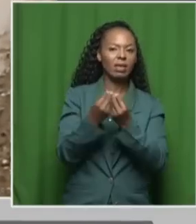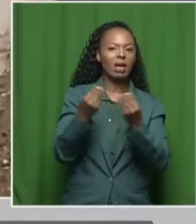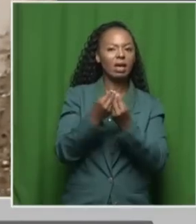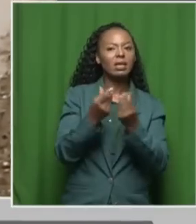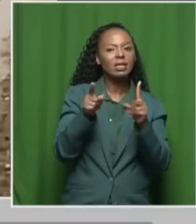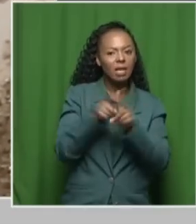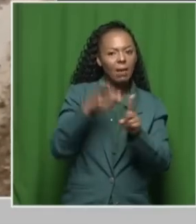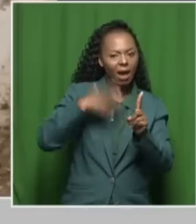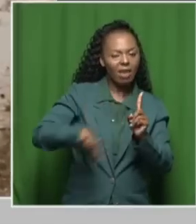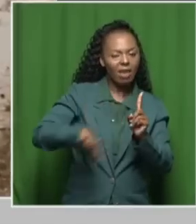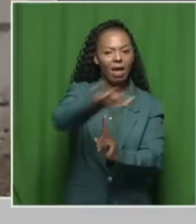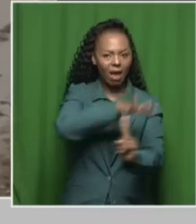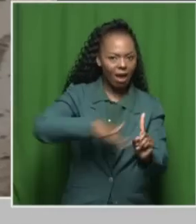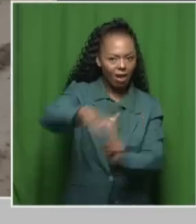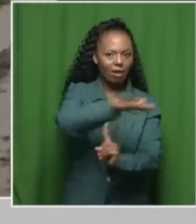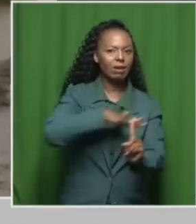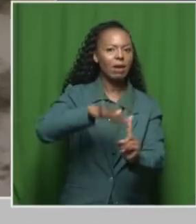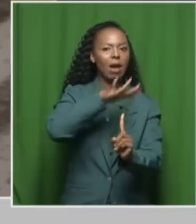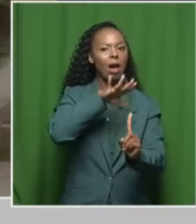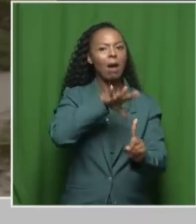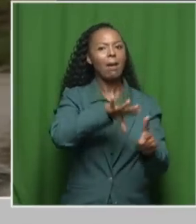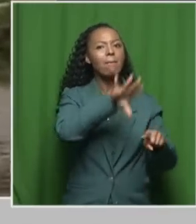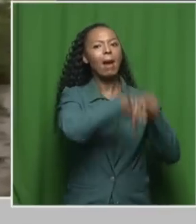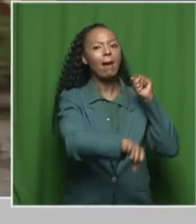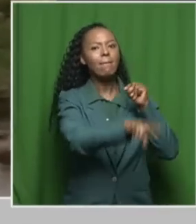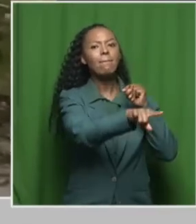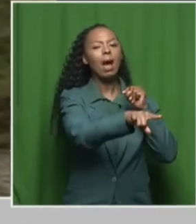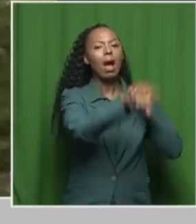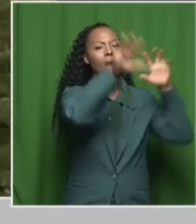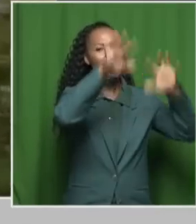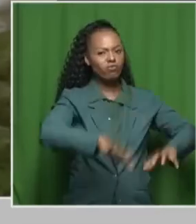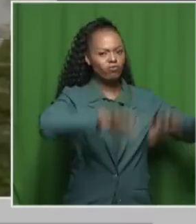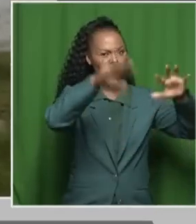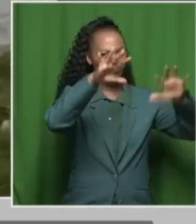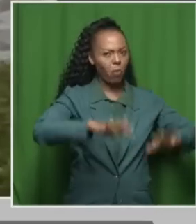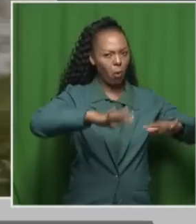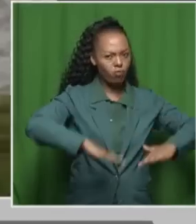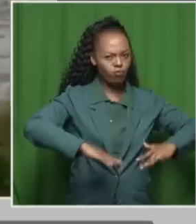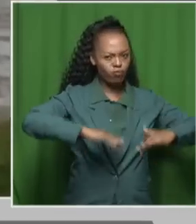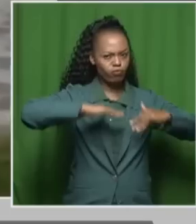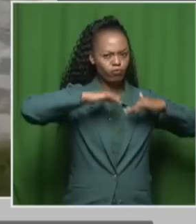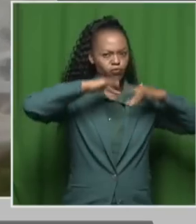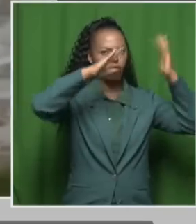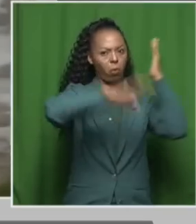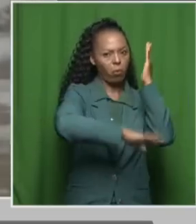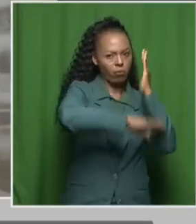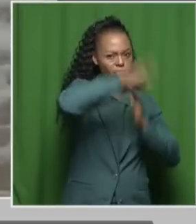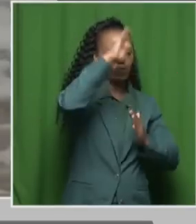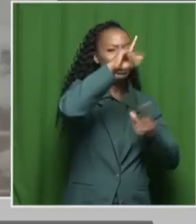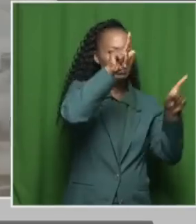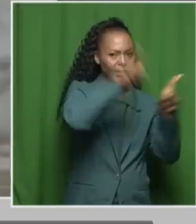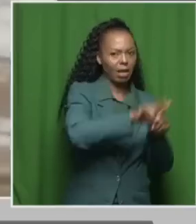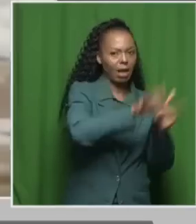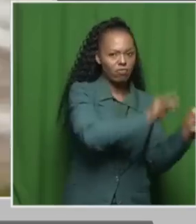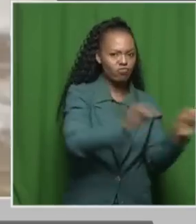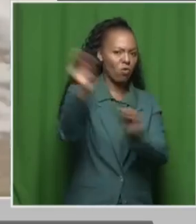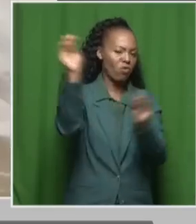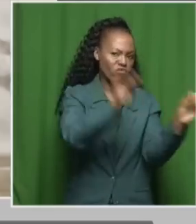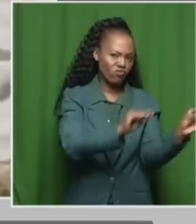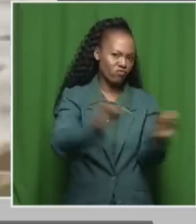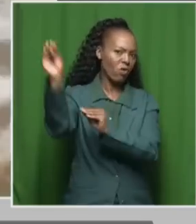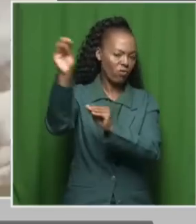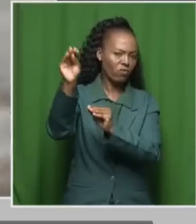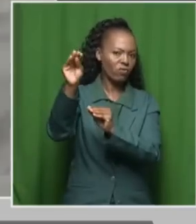area that we actually have found. So we have actually moved them to those areas because it is an emergency